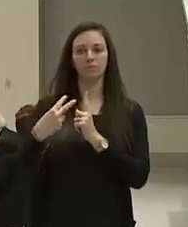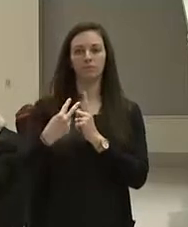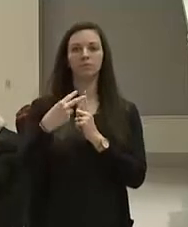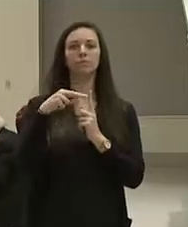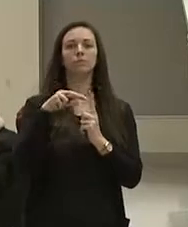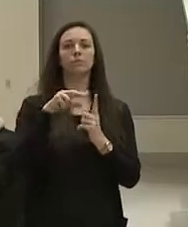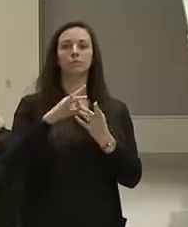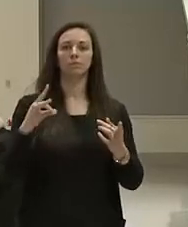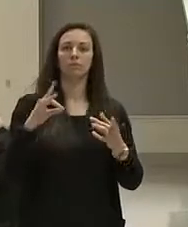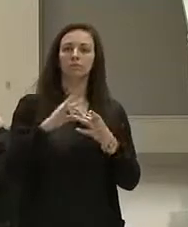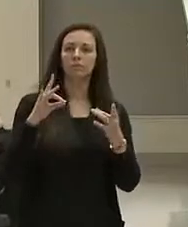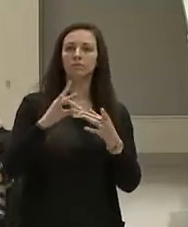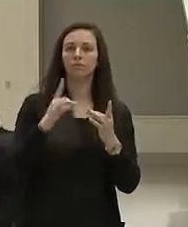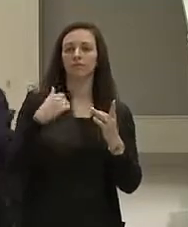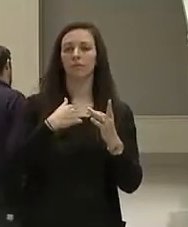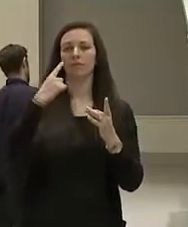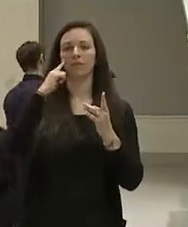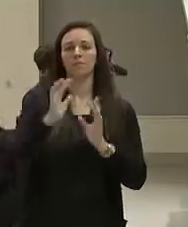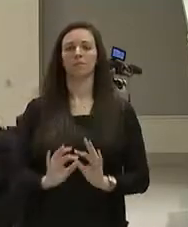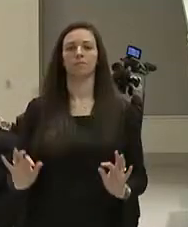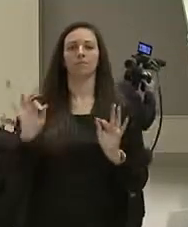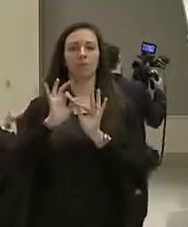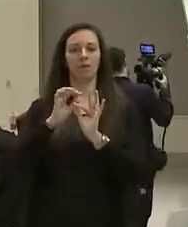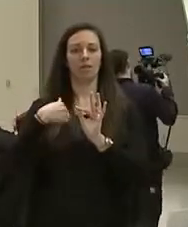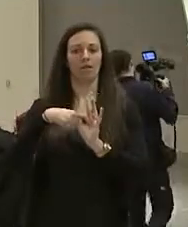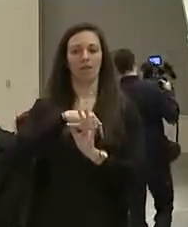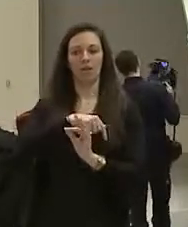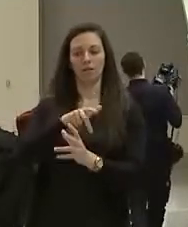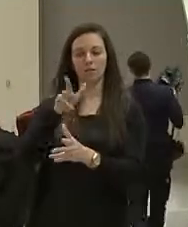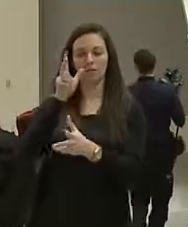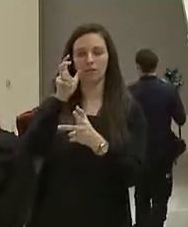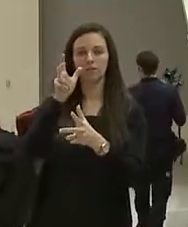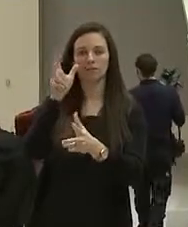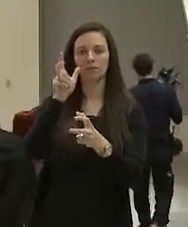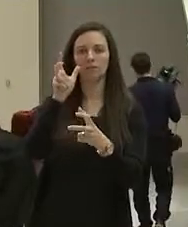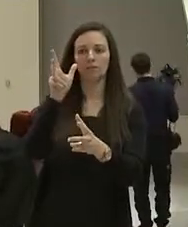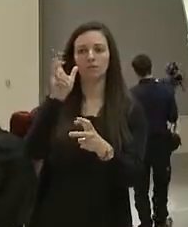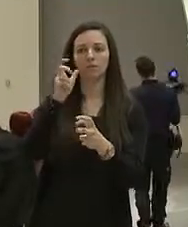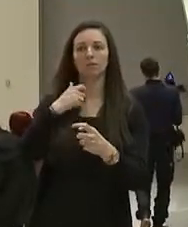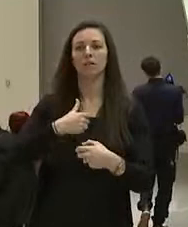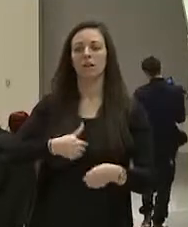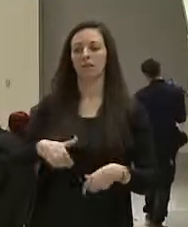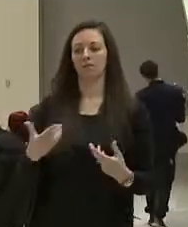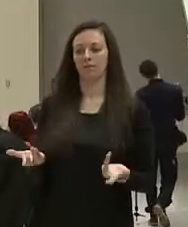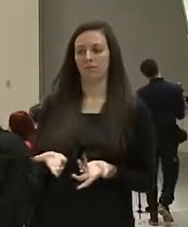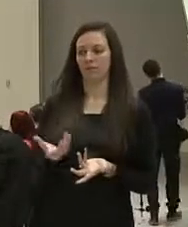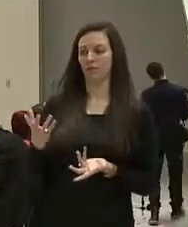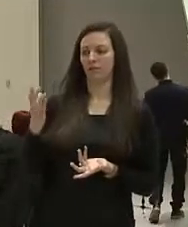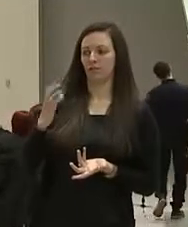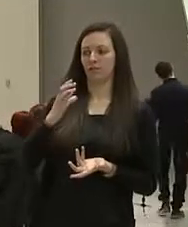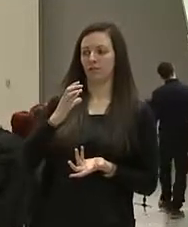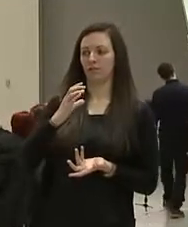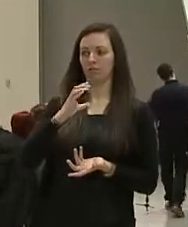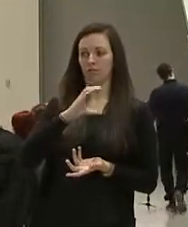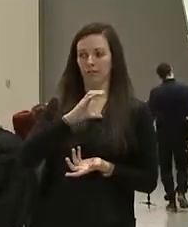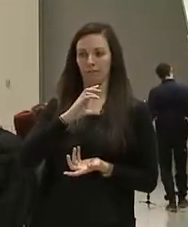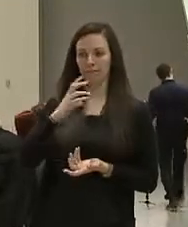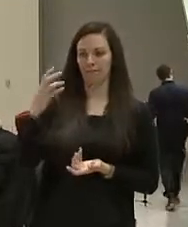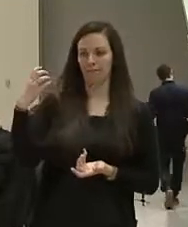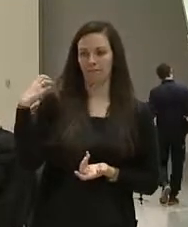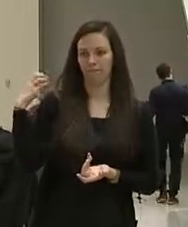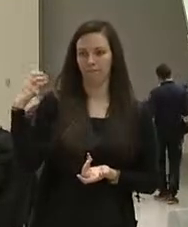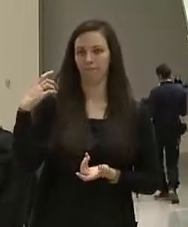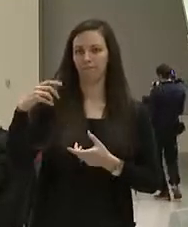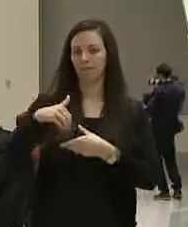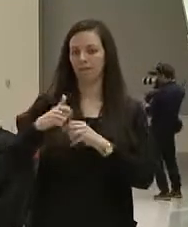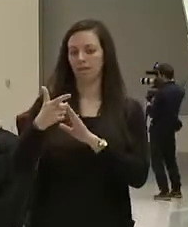it's vital for us to listen to. And I have to tell you, as one of the sitting chiefs up here and a member of law enforcement, sometimes it's difficult